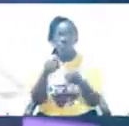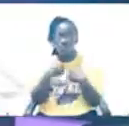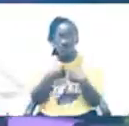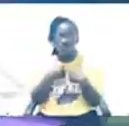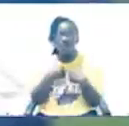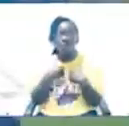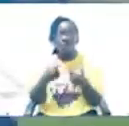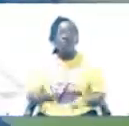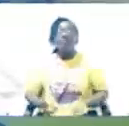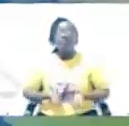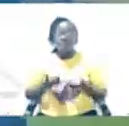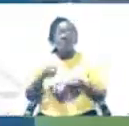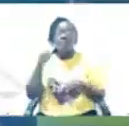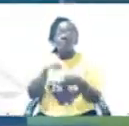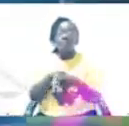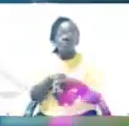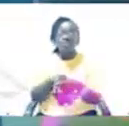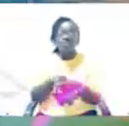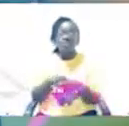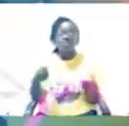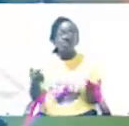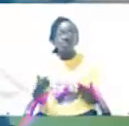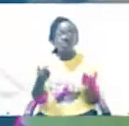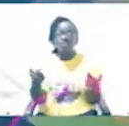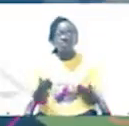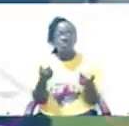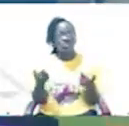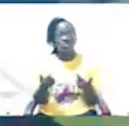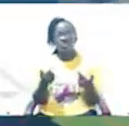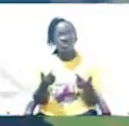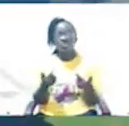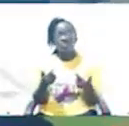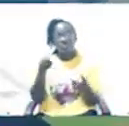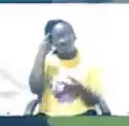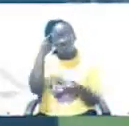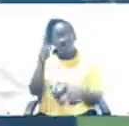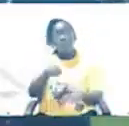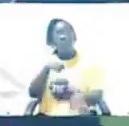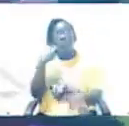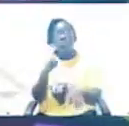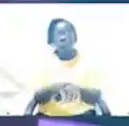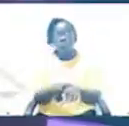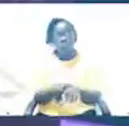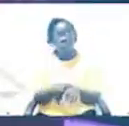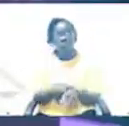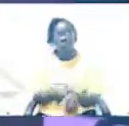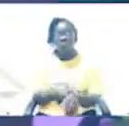Somebody brought you here. Evidently, your life is falling apart.